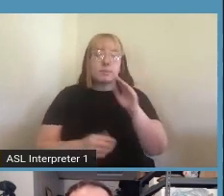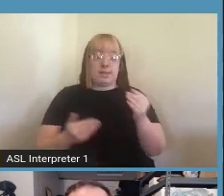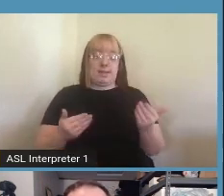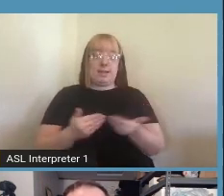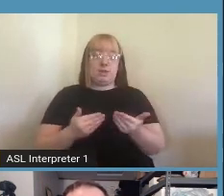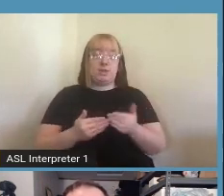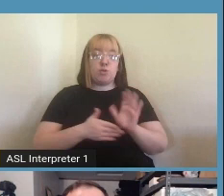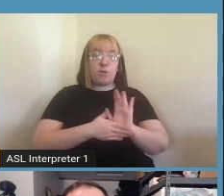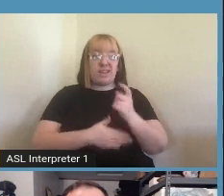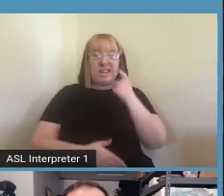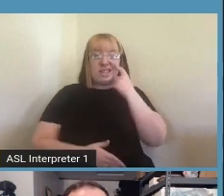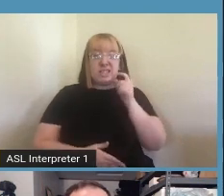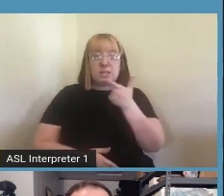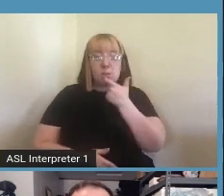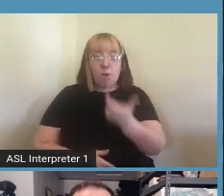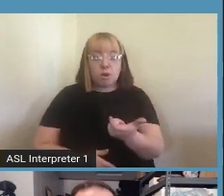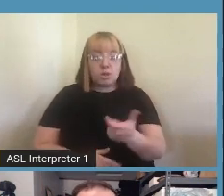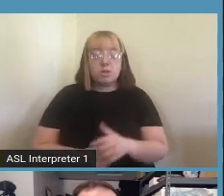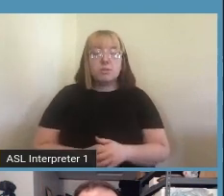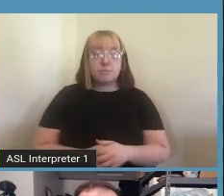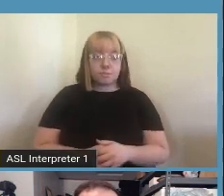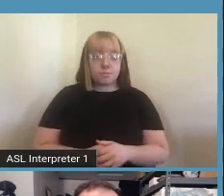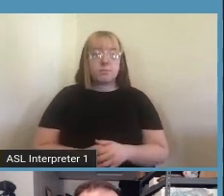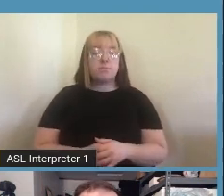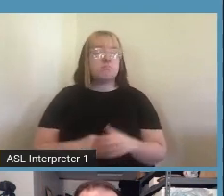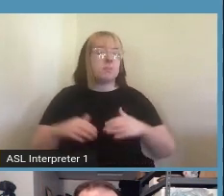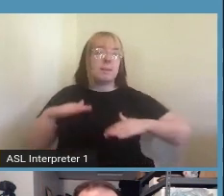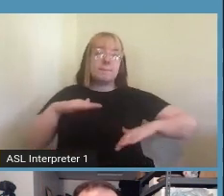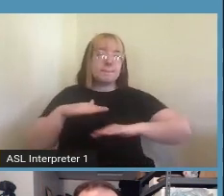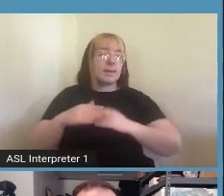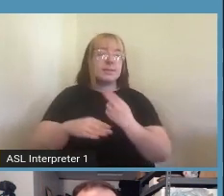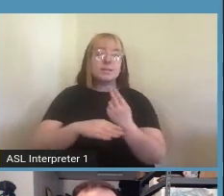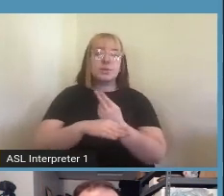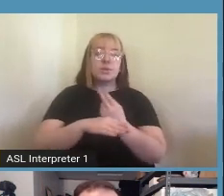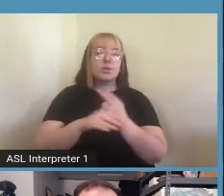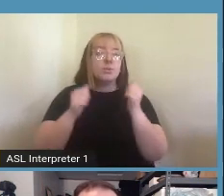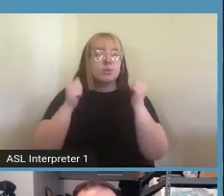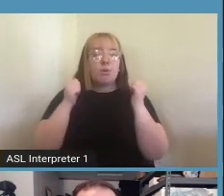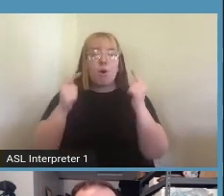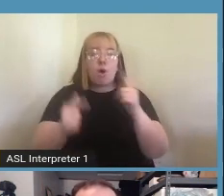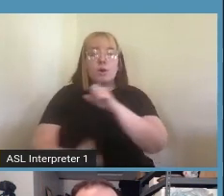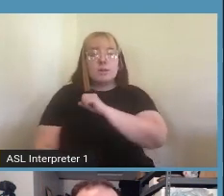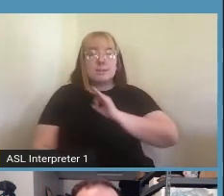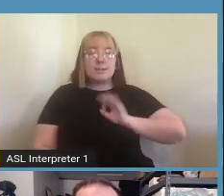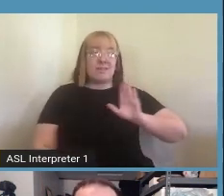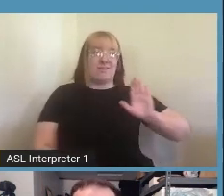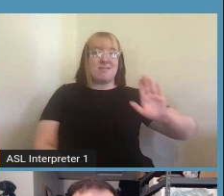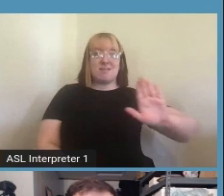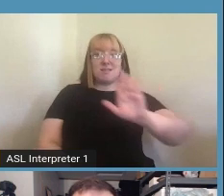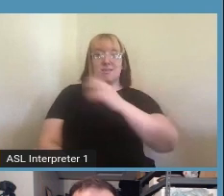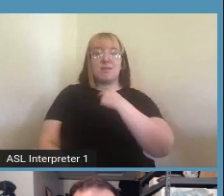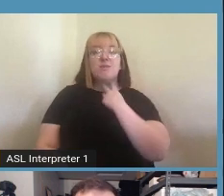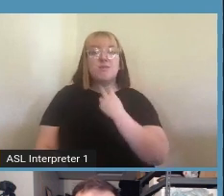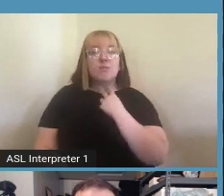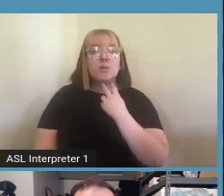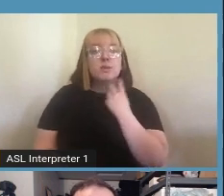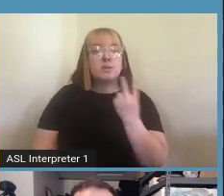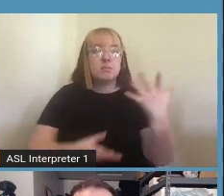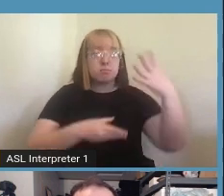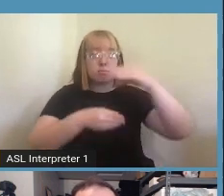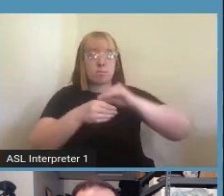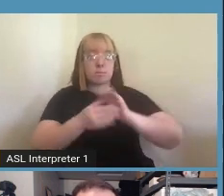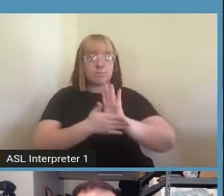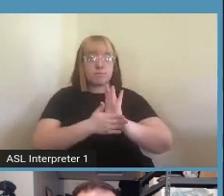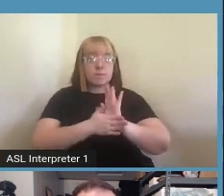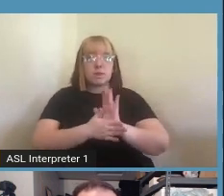watched, we basically used all of our staff's own voices, and we had them in their